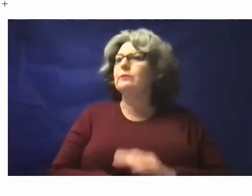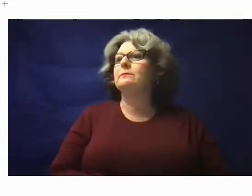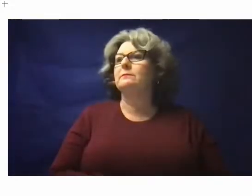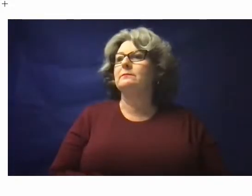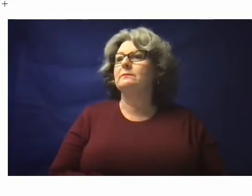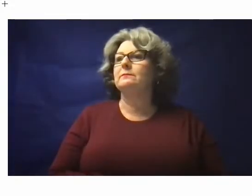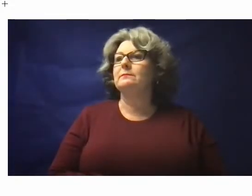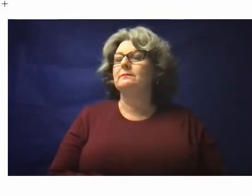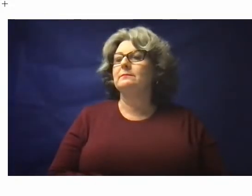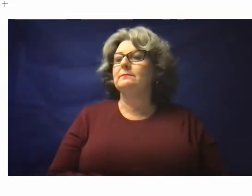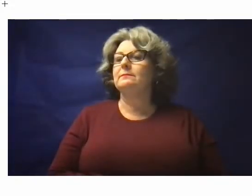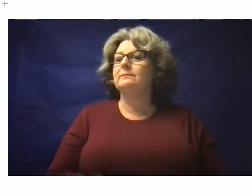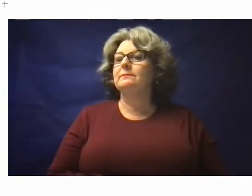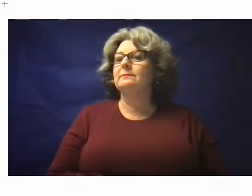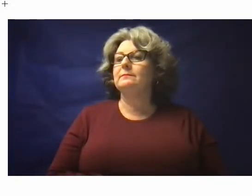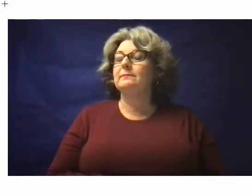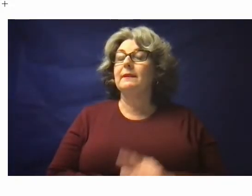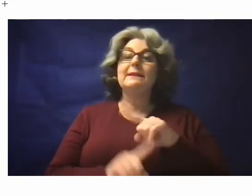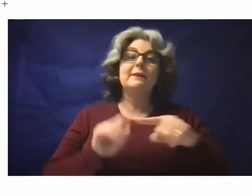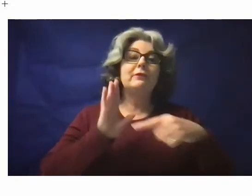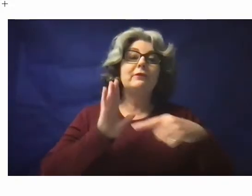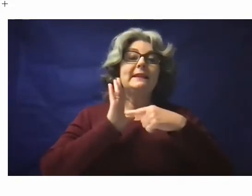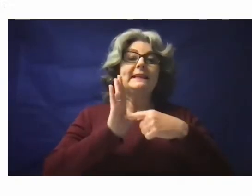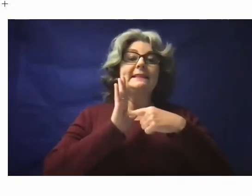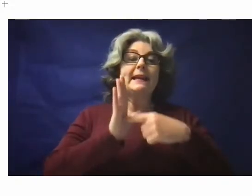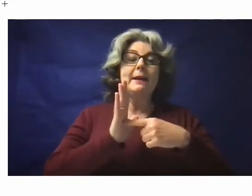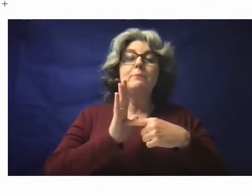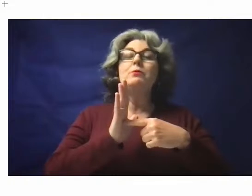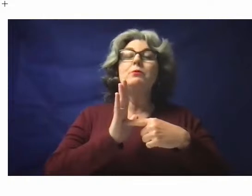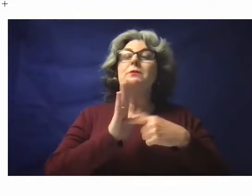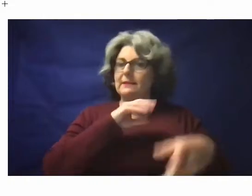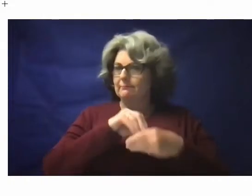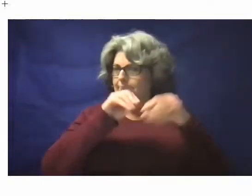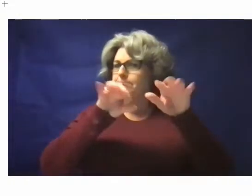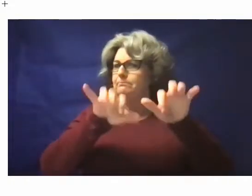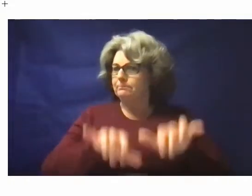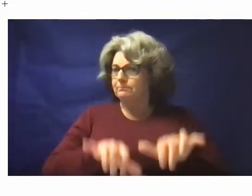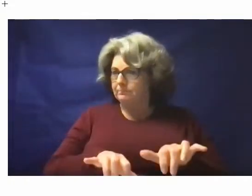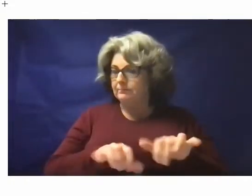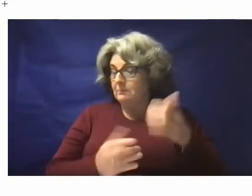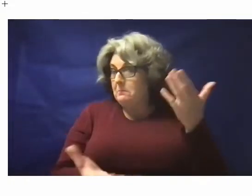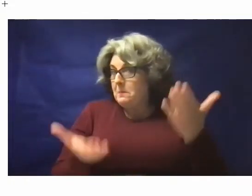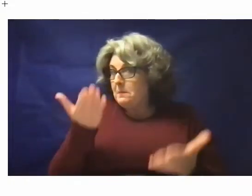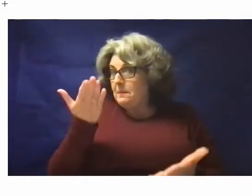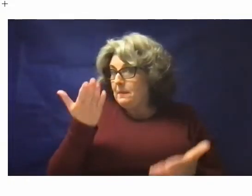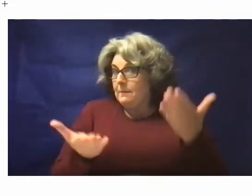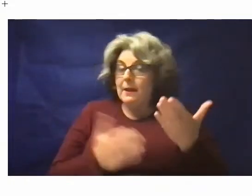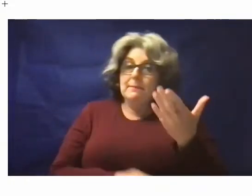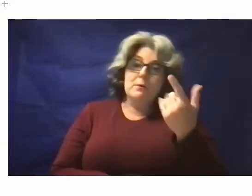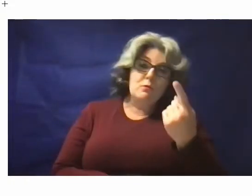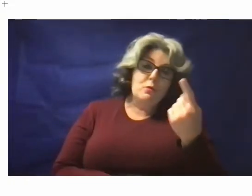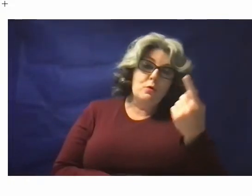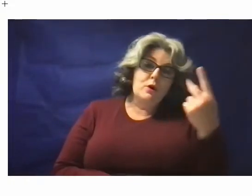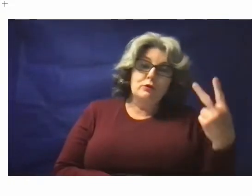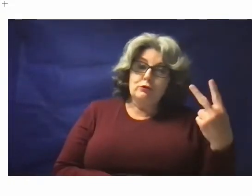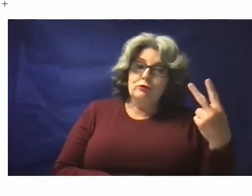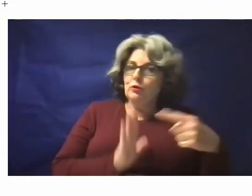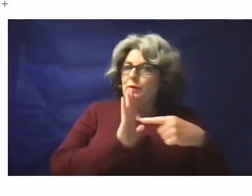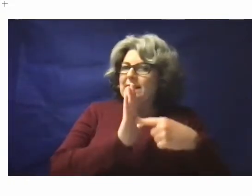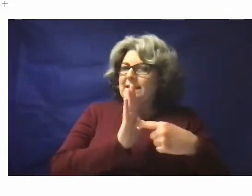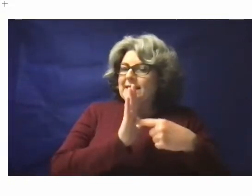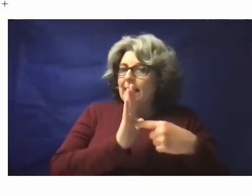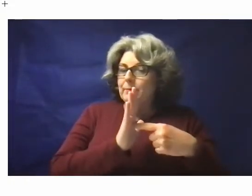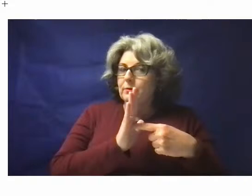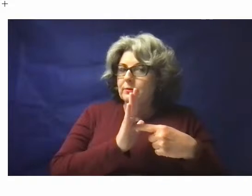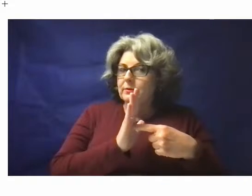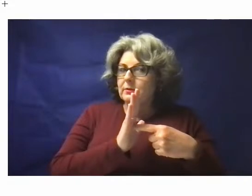you have those examples, certainly put them down, maybe give 1 or 2 for, you know, but if you know way